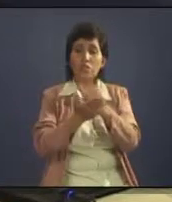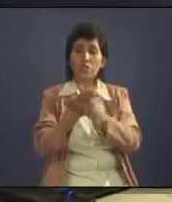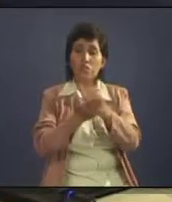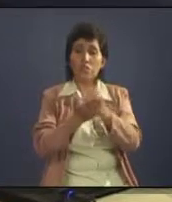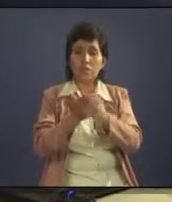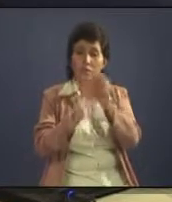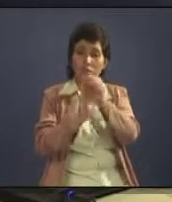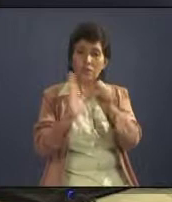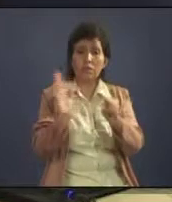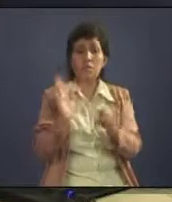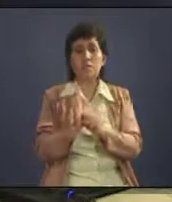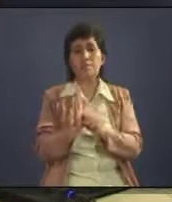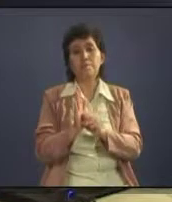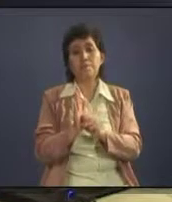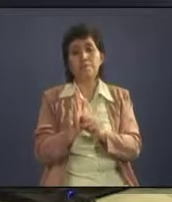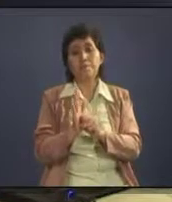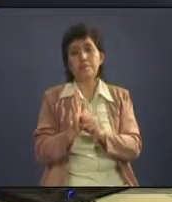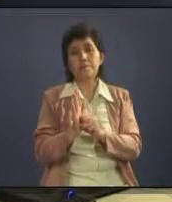the insurance system?